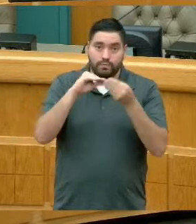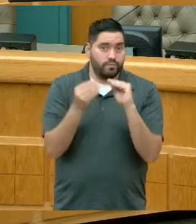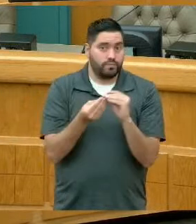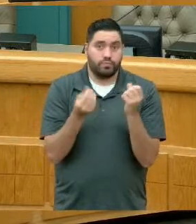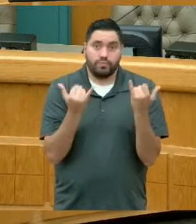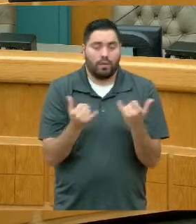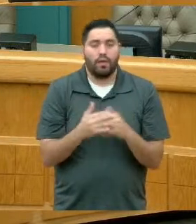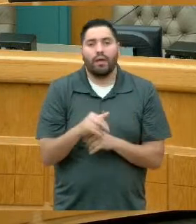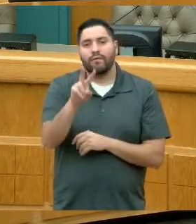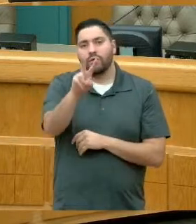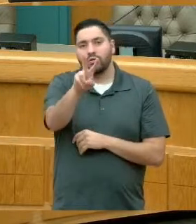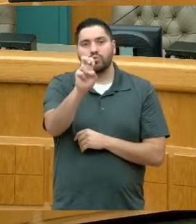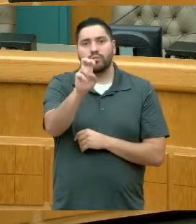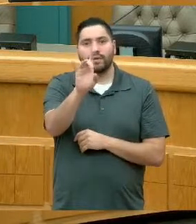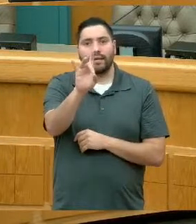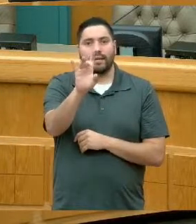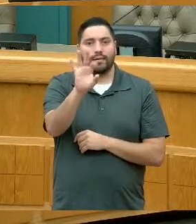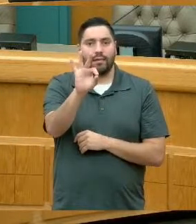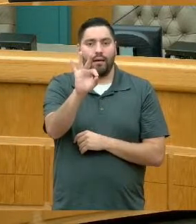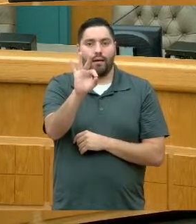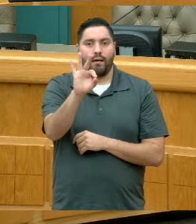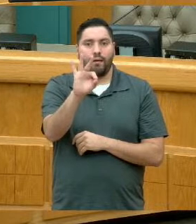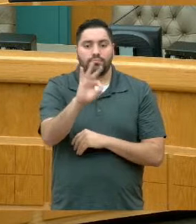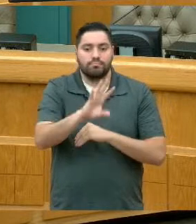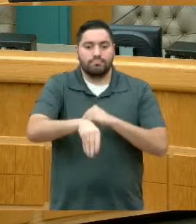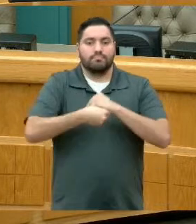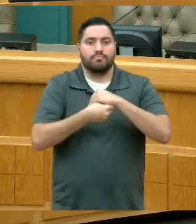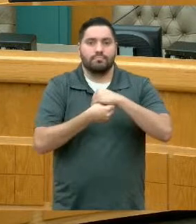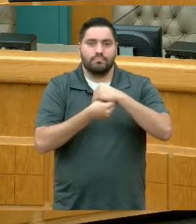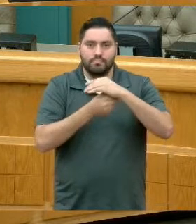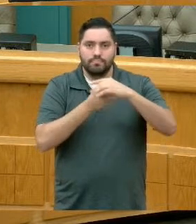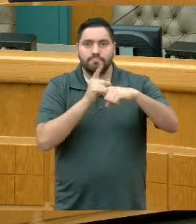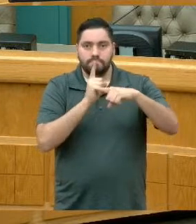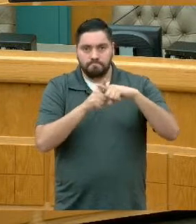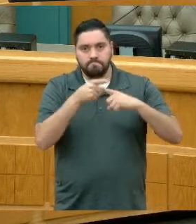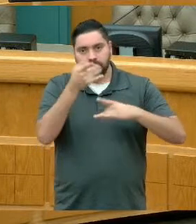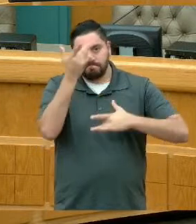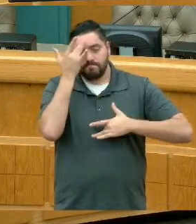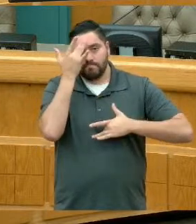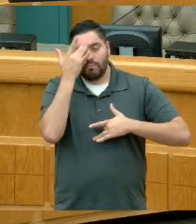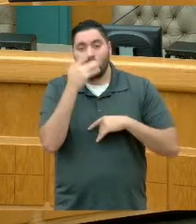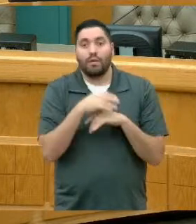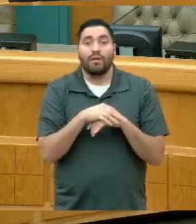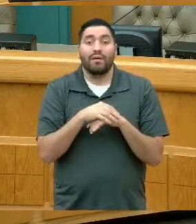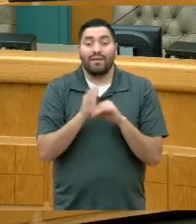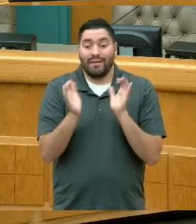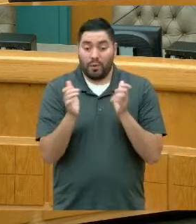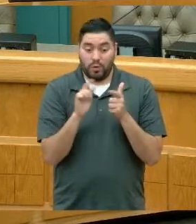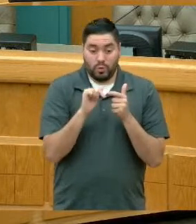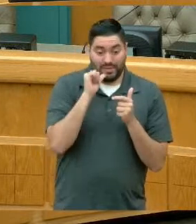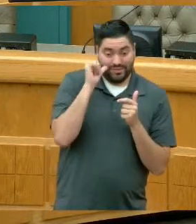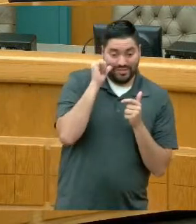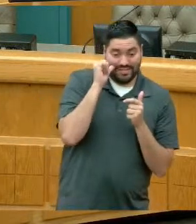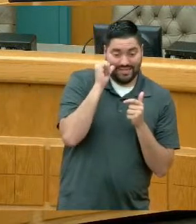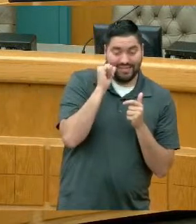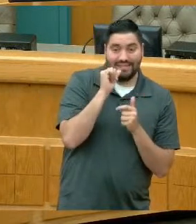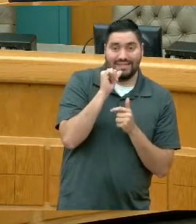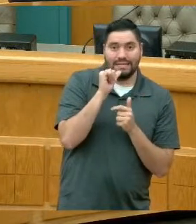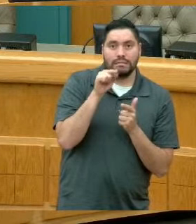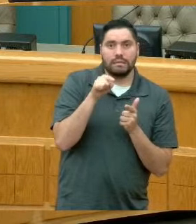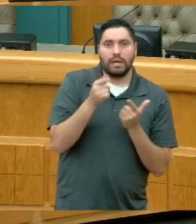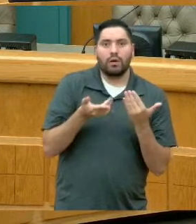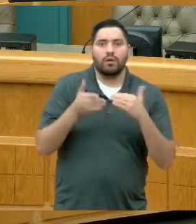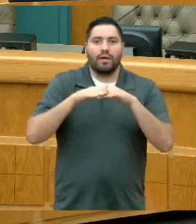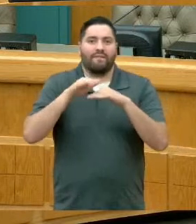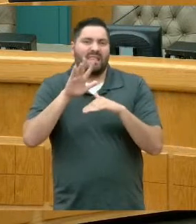community. Okay, so let's begin. We're going to look at the number of new cases for today. So we have 289